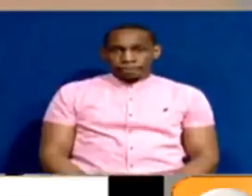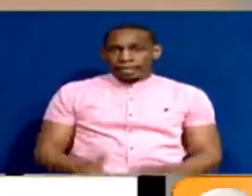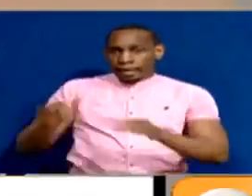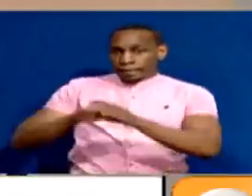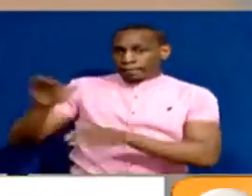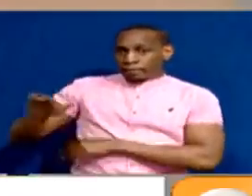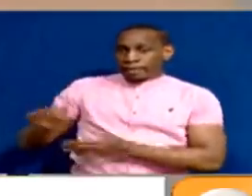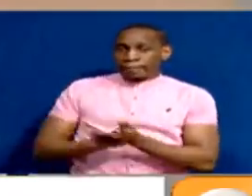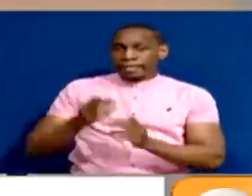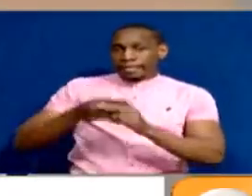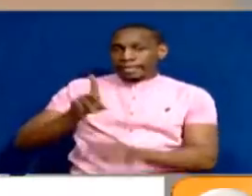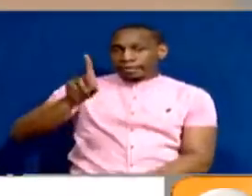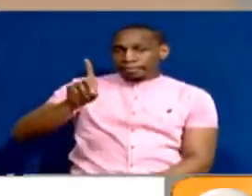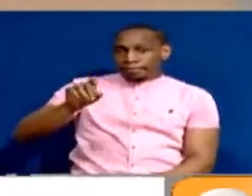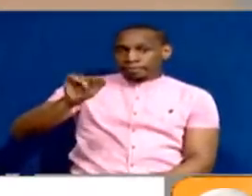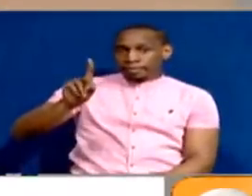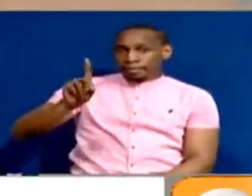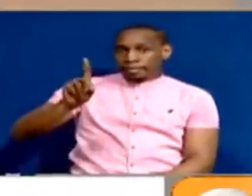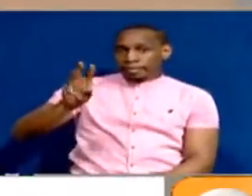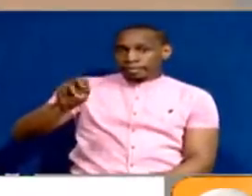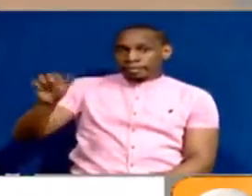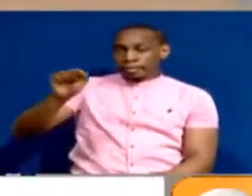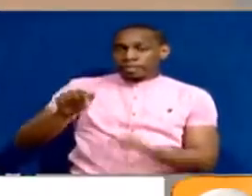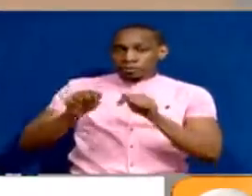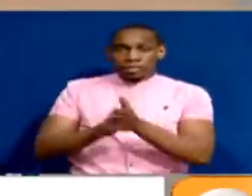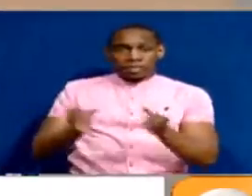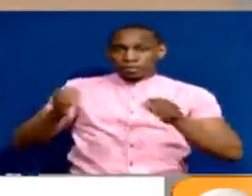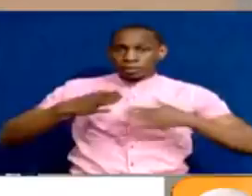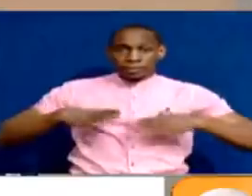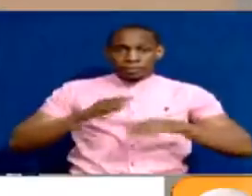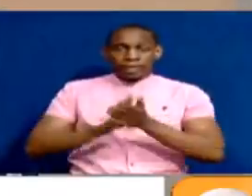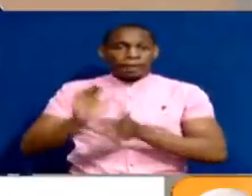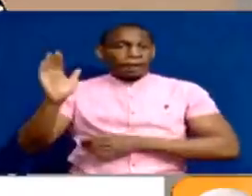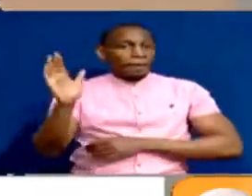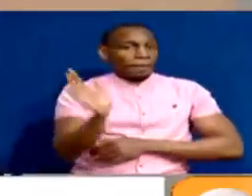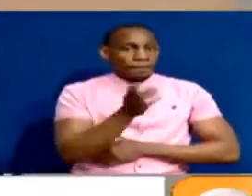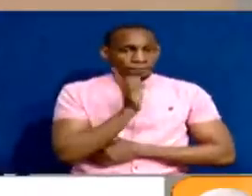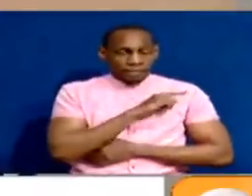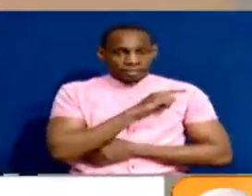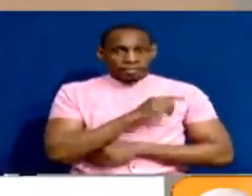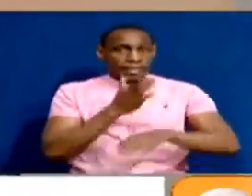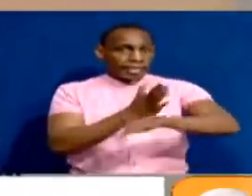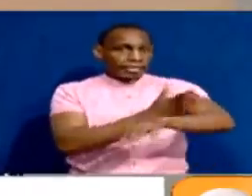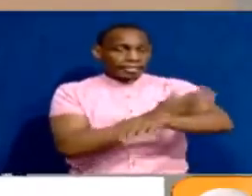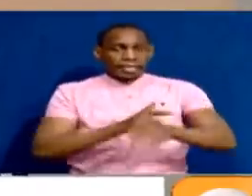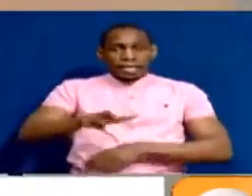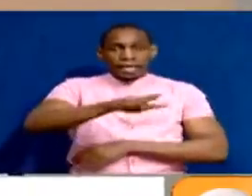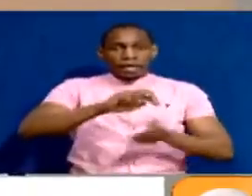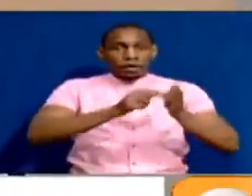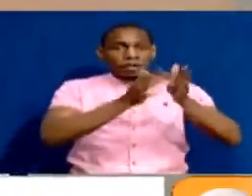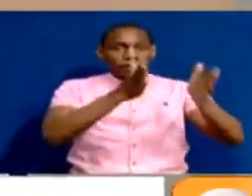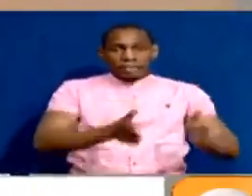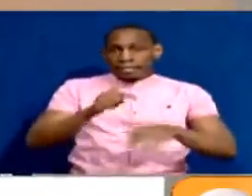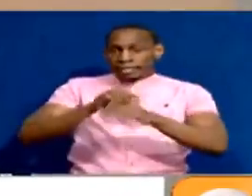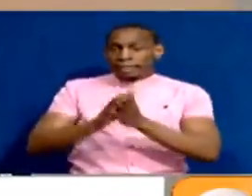Kimilili Member of Parliament Didmus Barasa today caused a stir when he slapped and injured a local